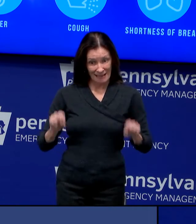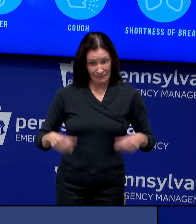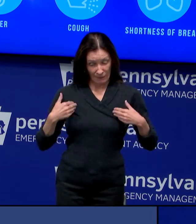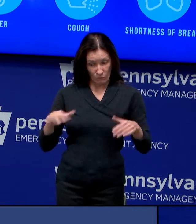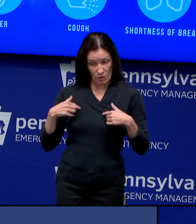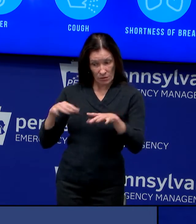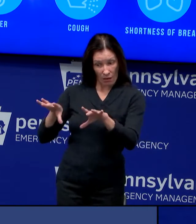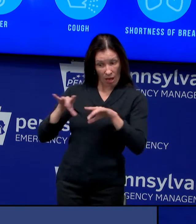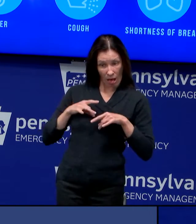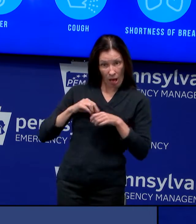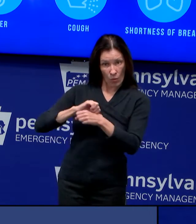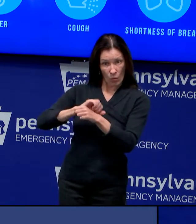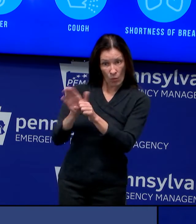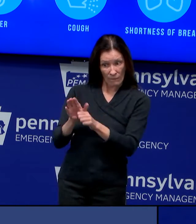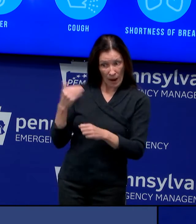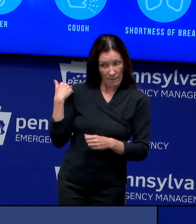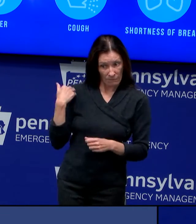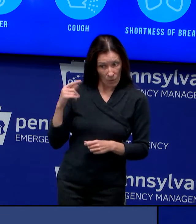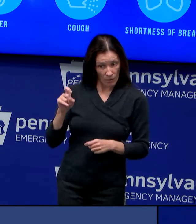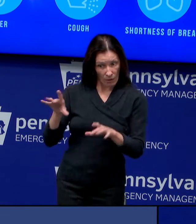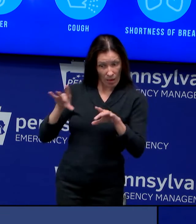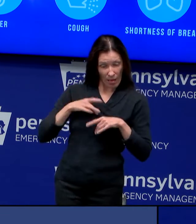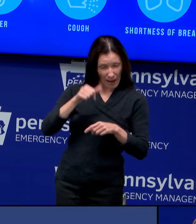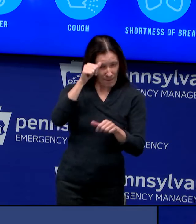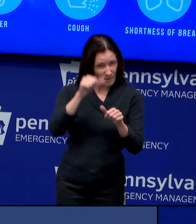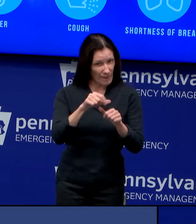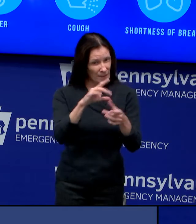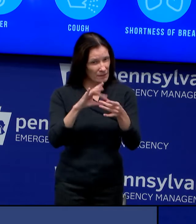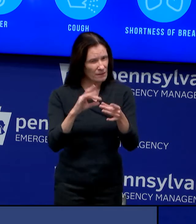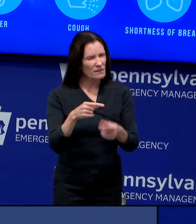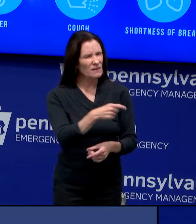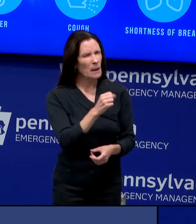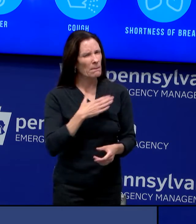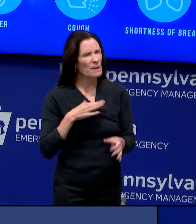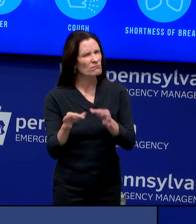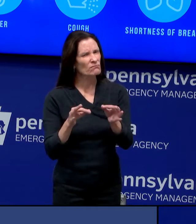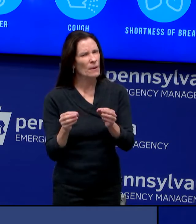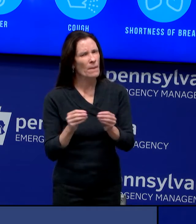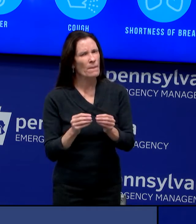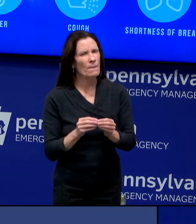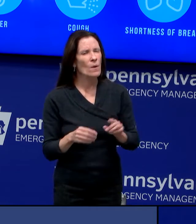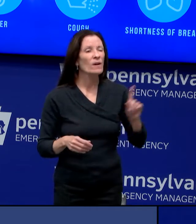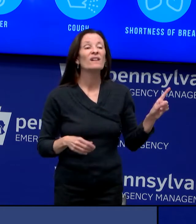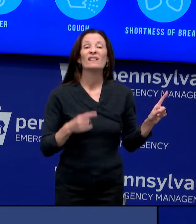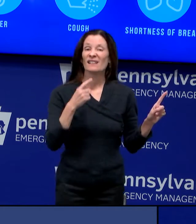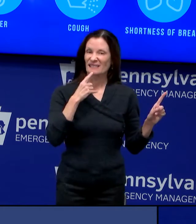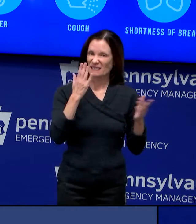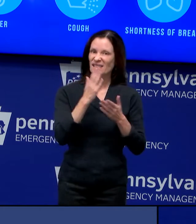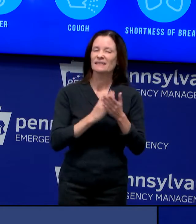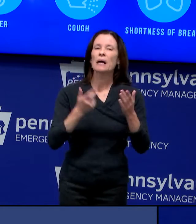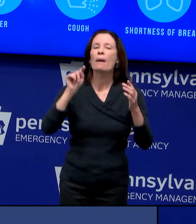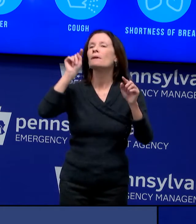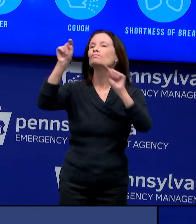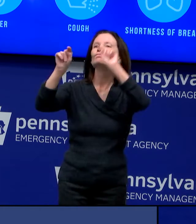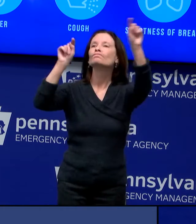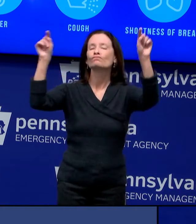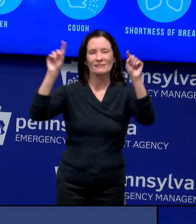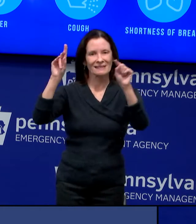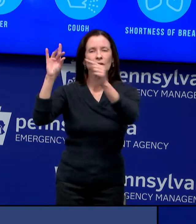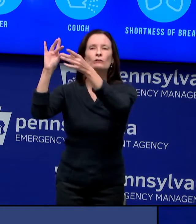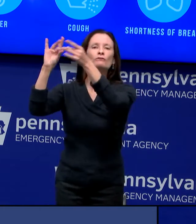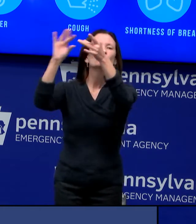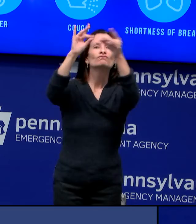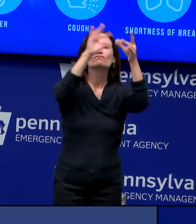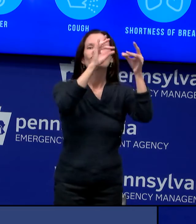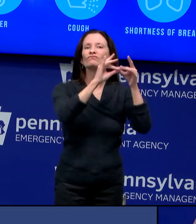comments by public health officials and a number of different articles about challenges with the antibody tests. So